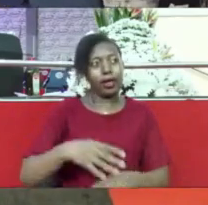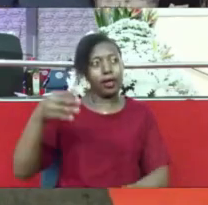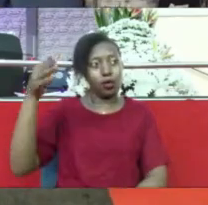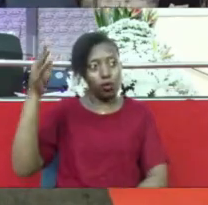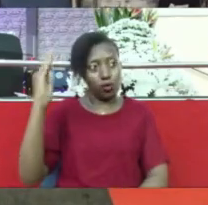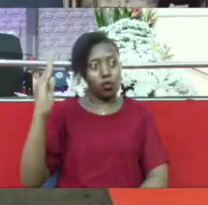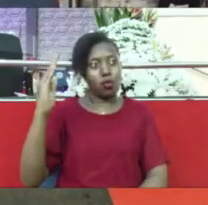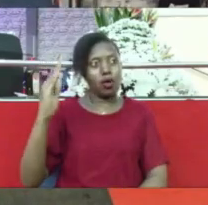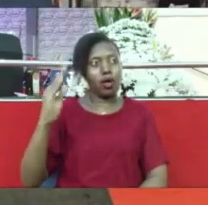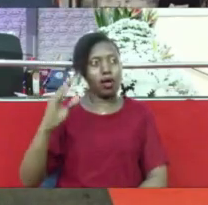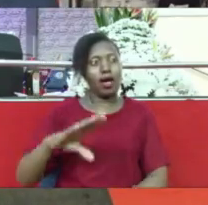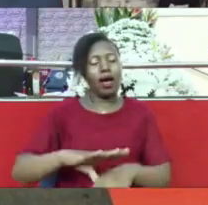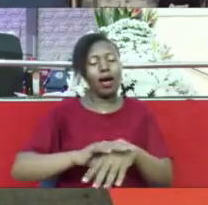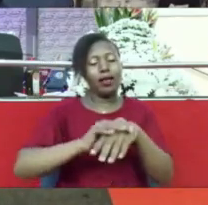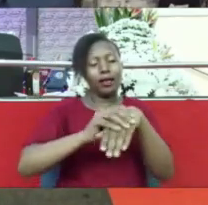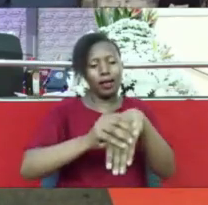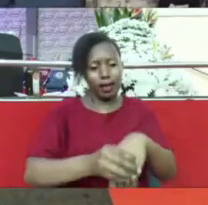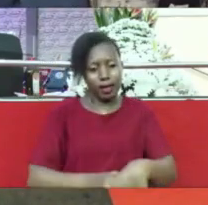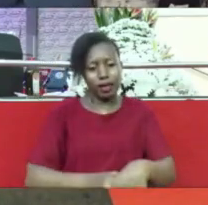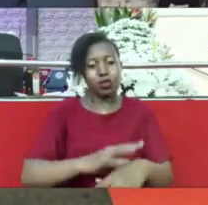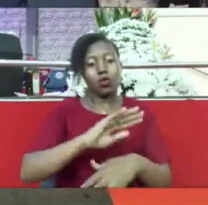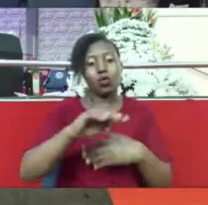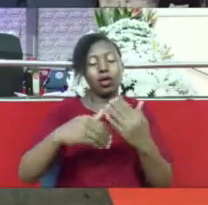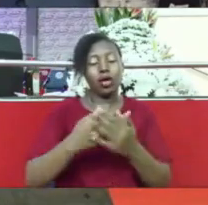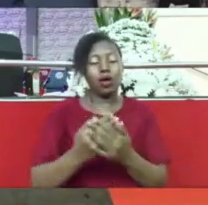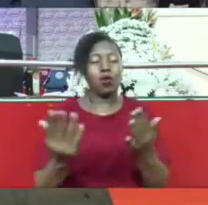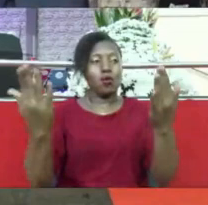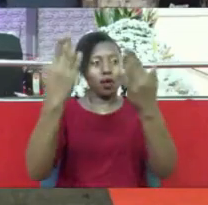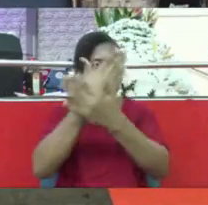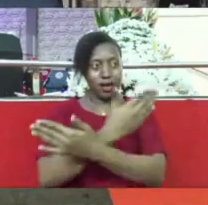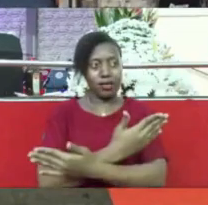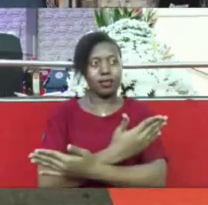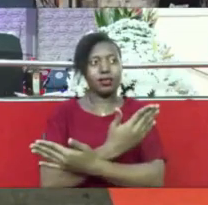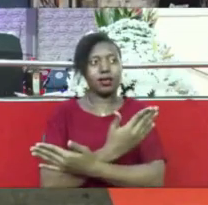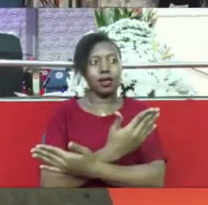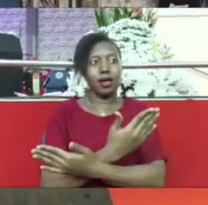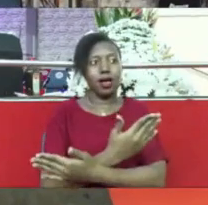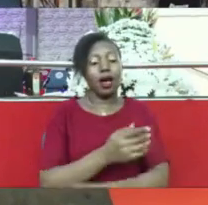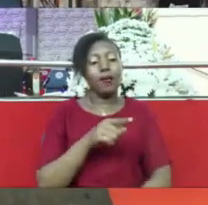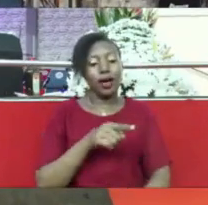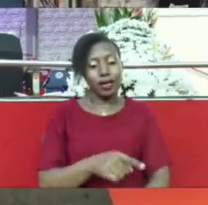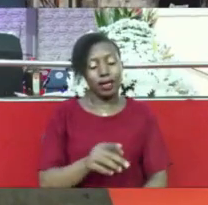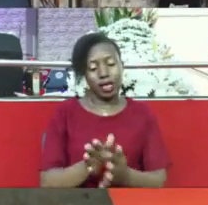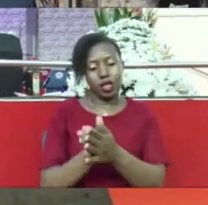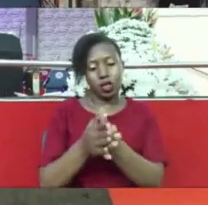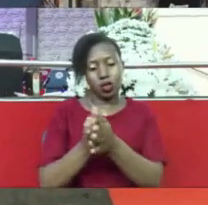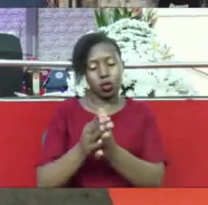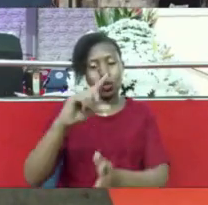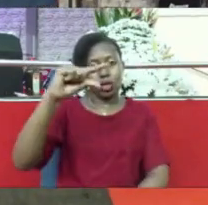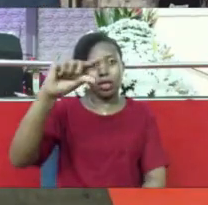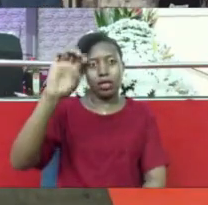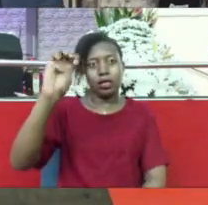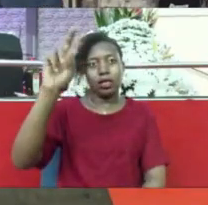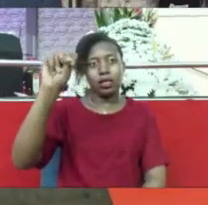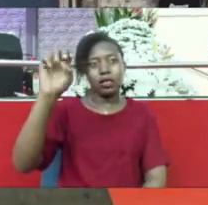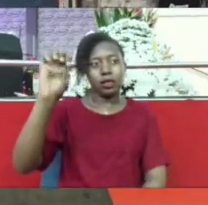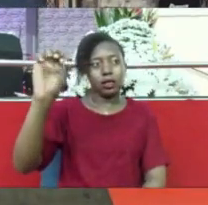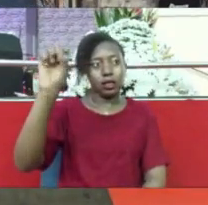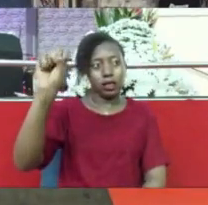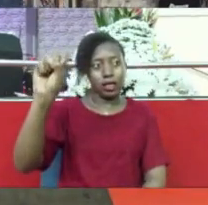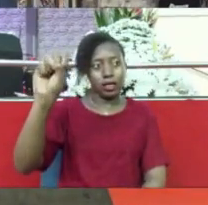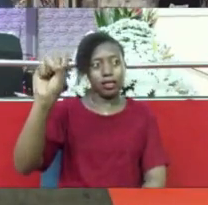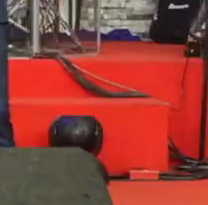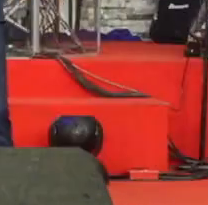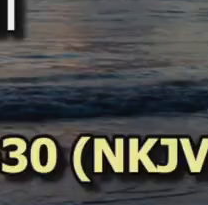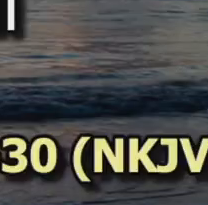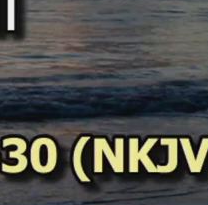they fought the whole night. Na wakangangana usiku kucha. This is found in Genesis chapter number 32. Hii inapatikana katika Mwanzo